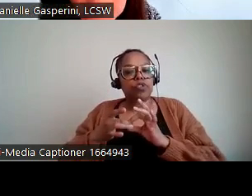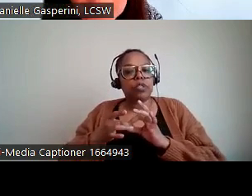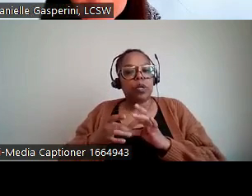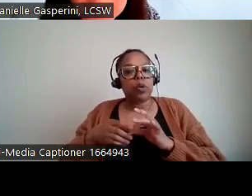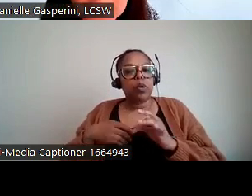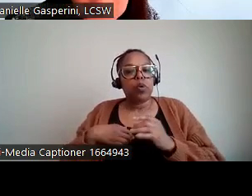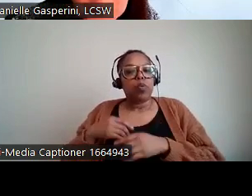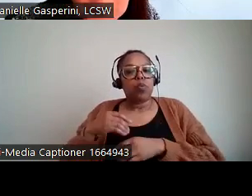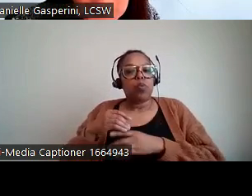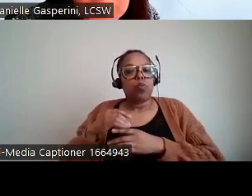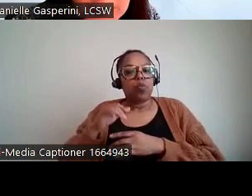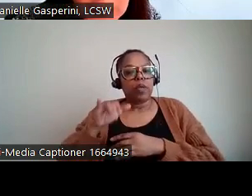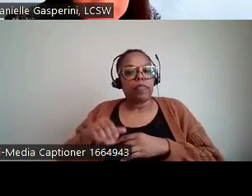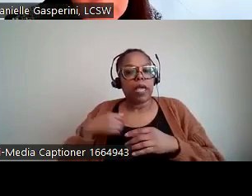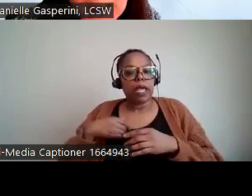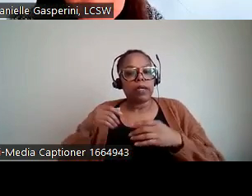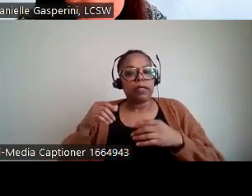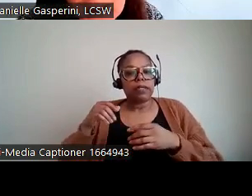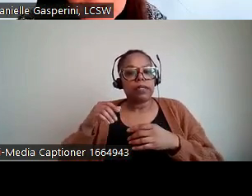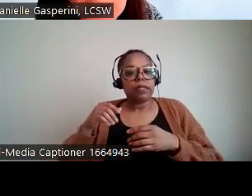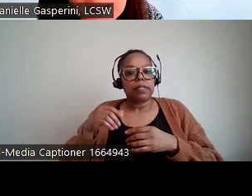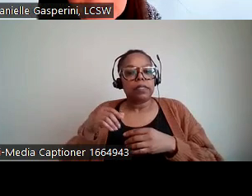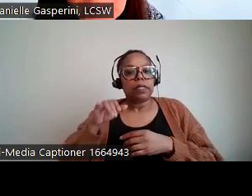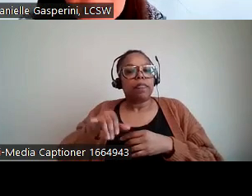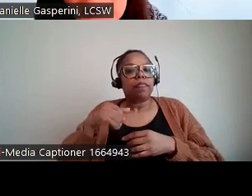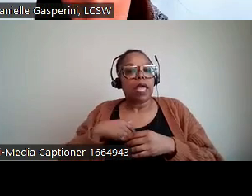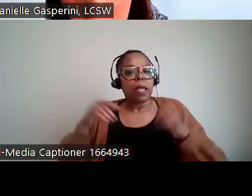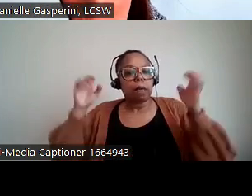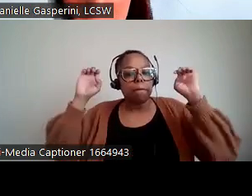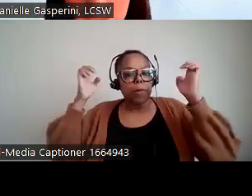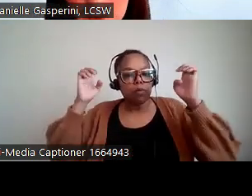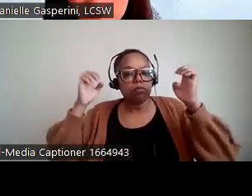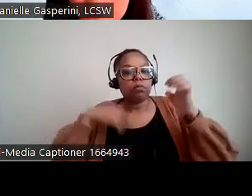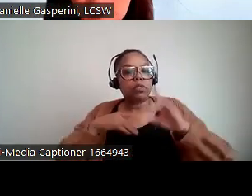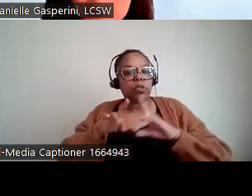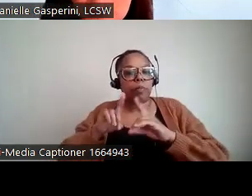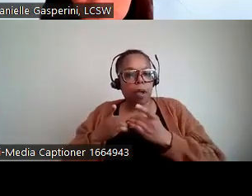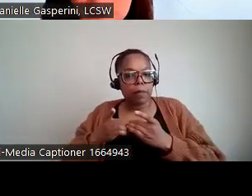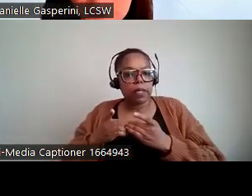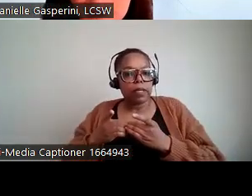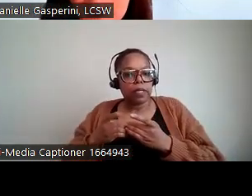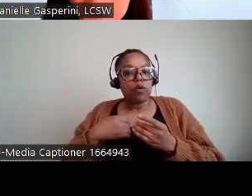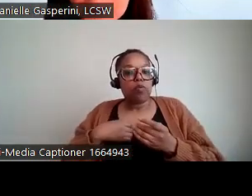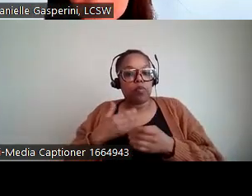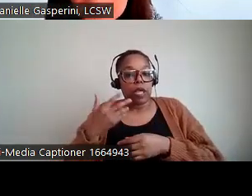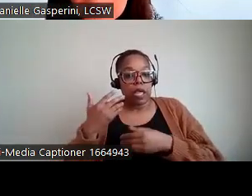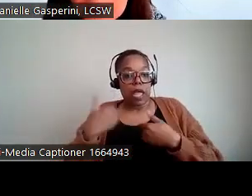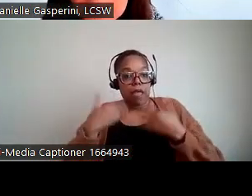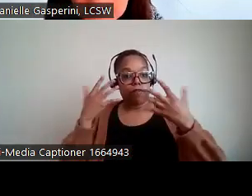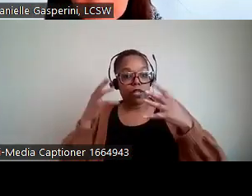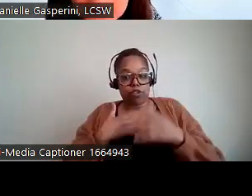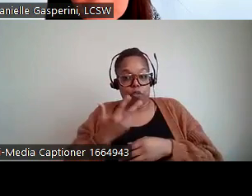of the screening departments there. Next week, I actually have 3 meetings scheduled with 3 different hospitals